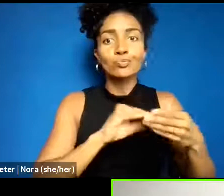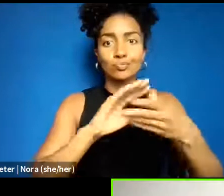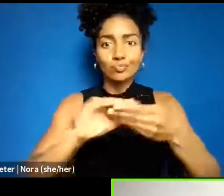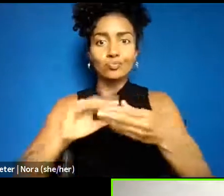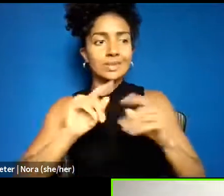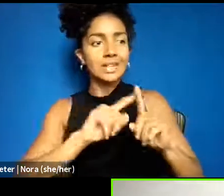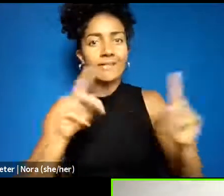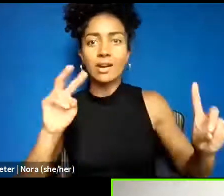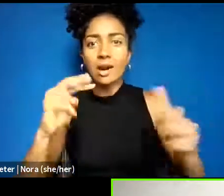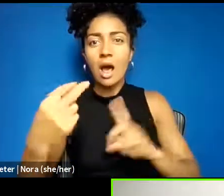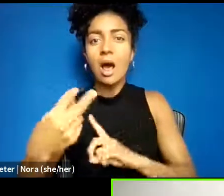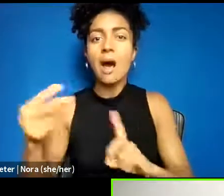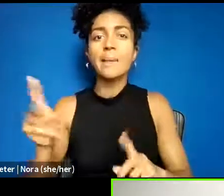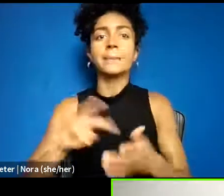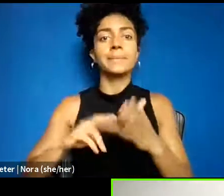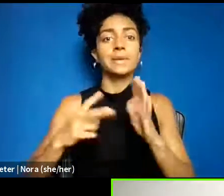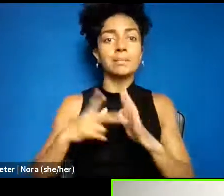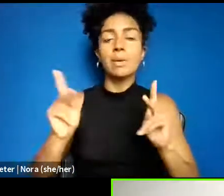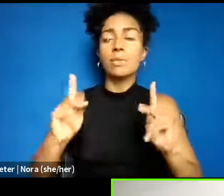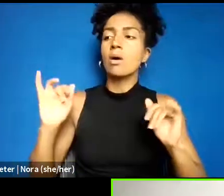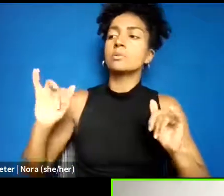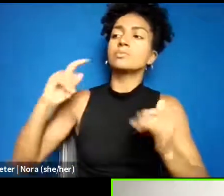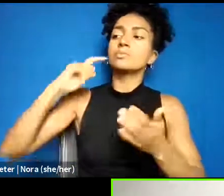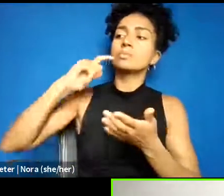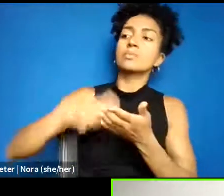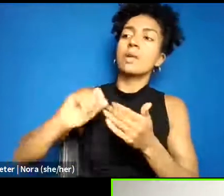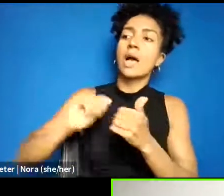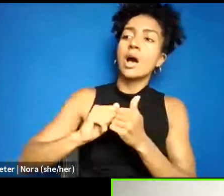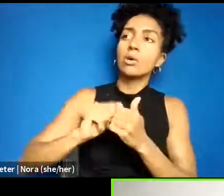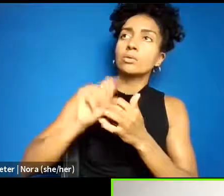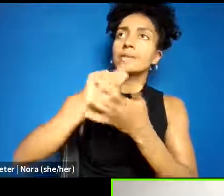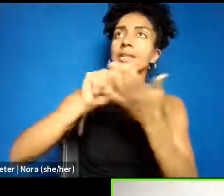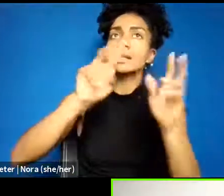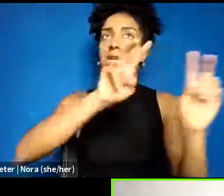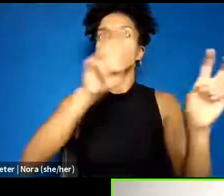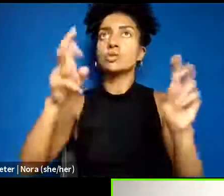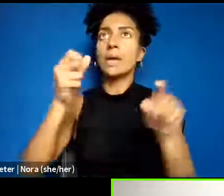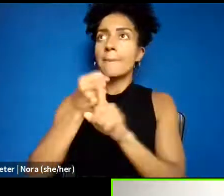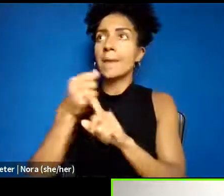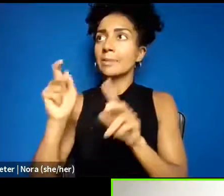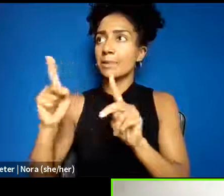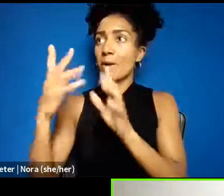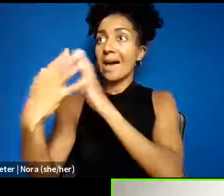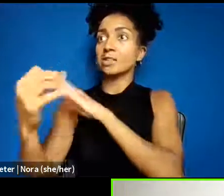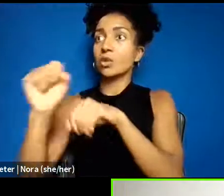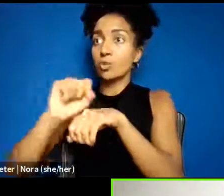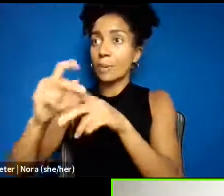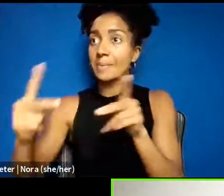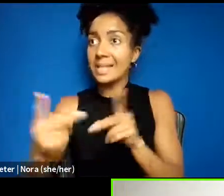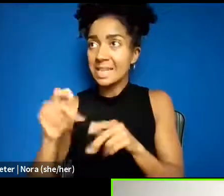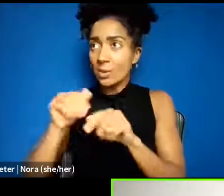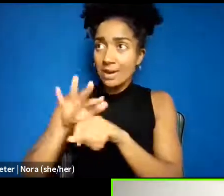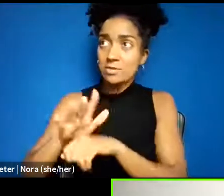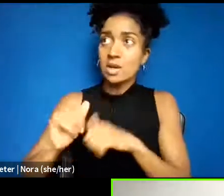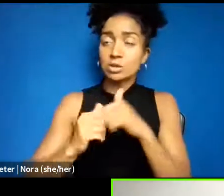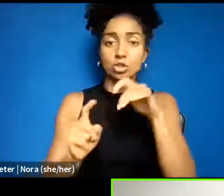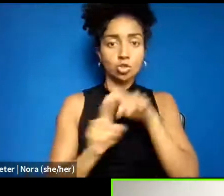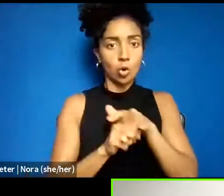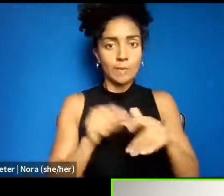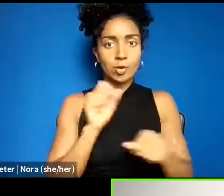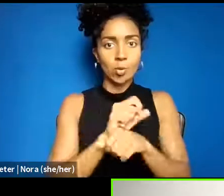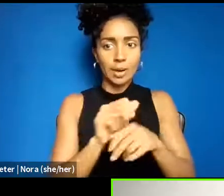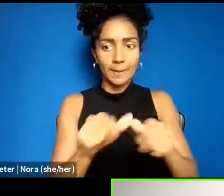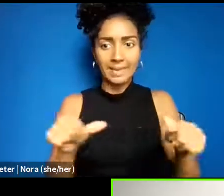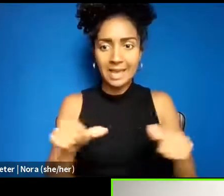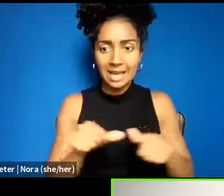it may impact or may not impact how they show up in the workplace. But it also requires you to do some reflection on what else might